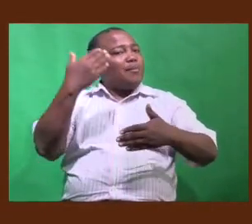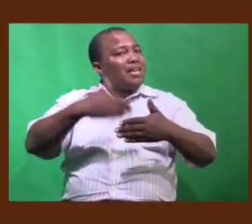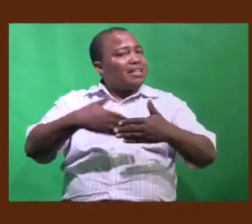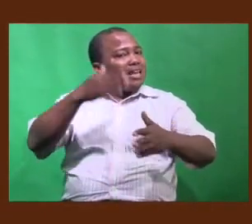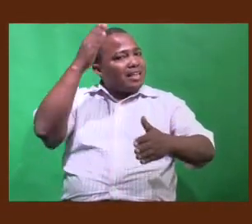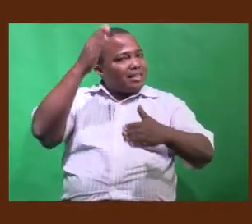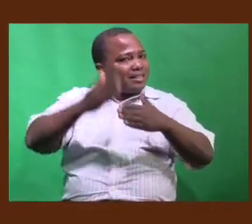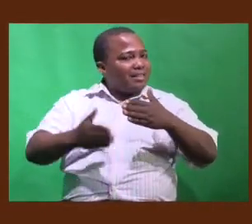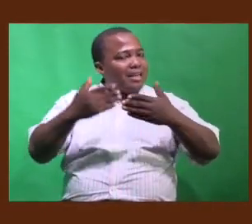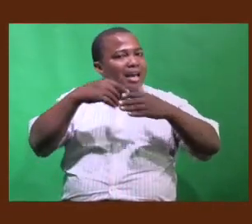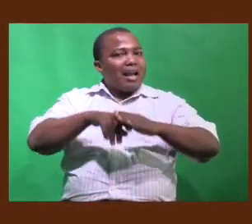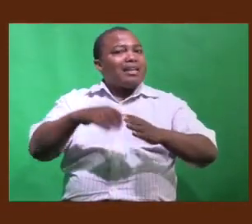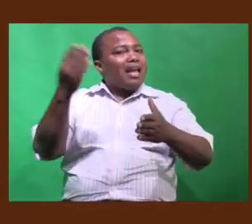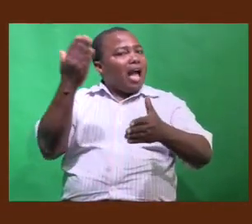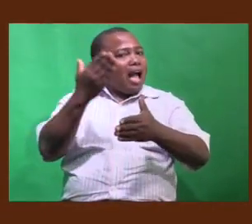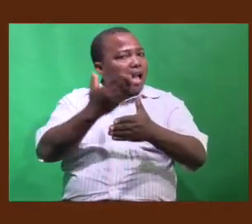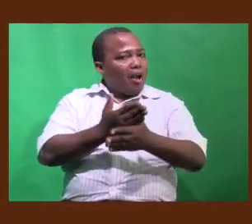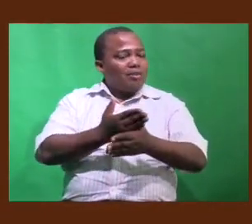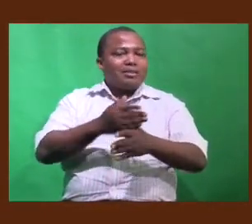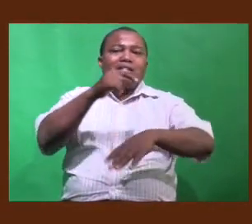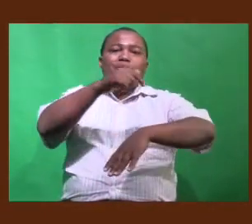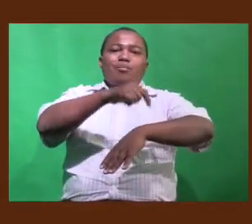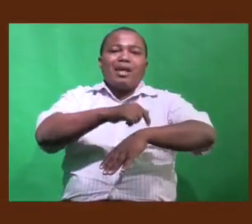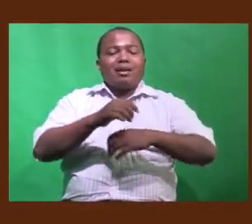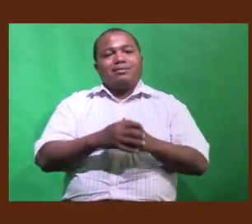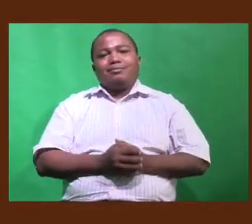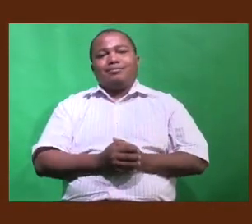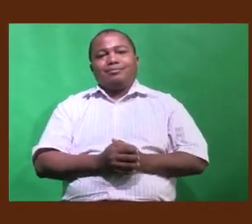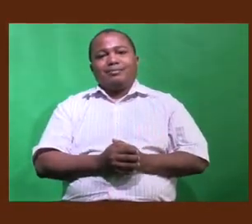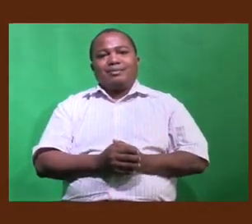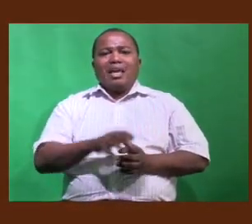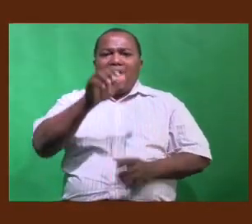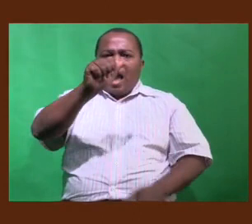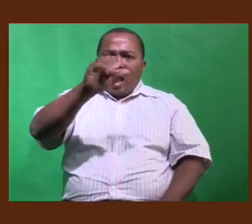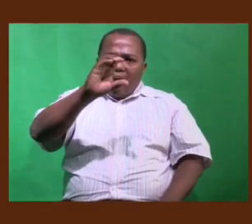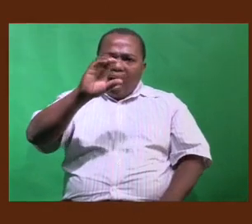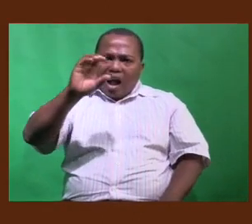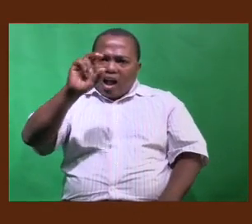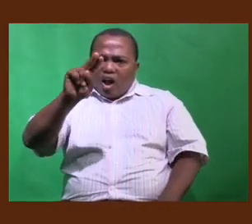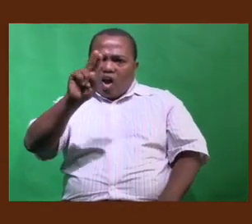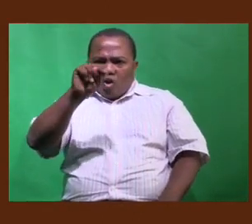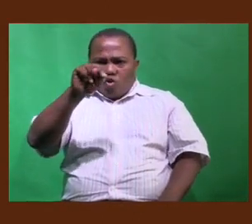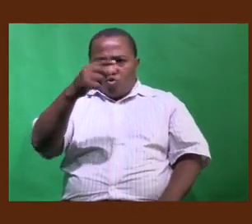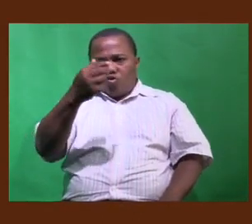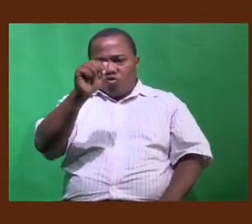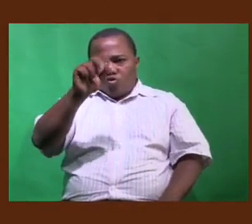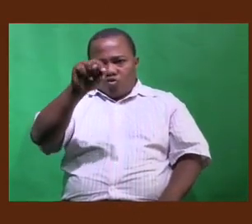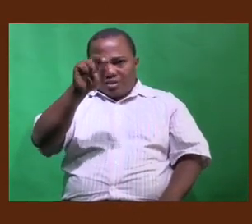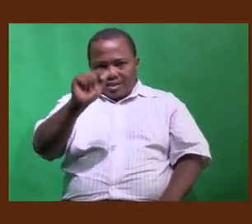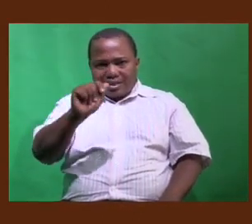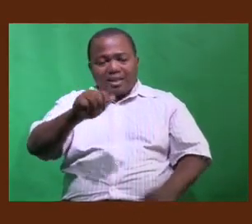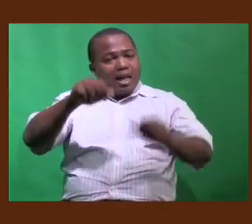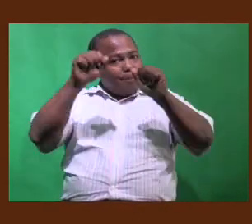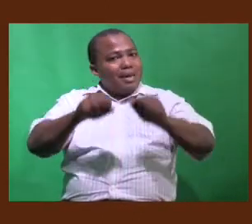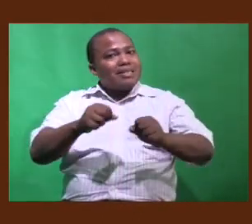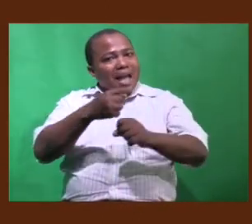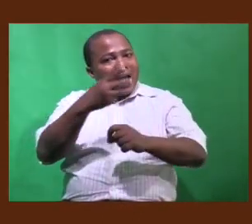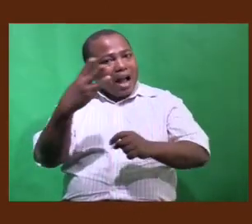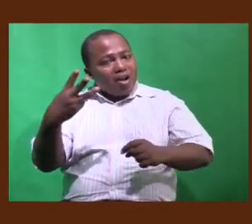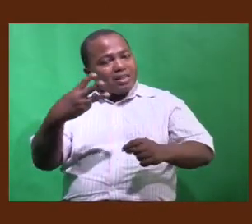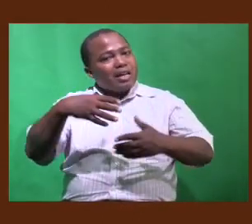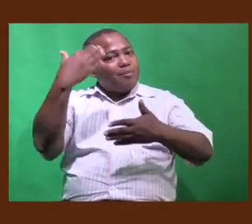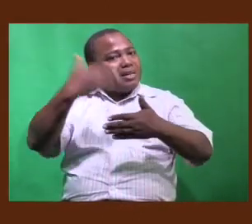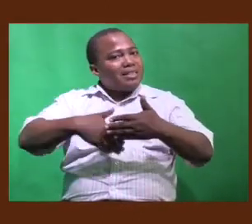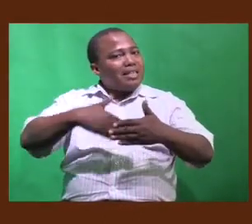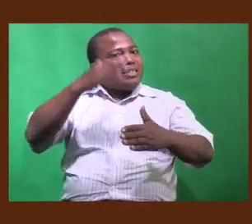the accounting period. The accountant adjusts the accounting of the business at the end